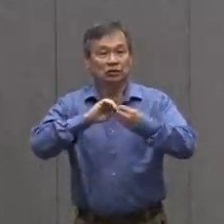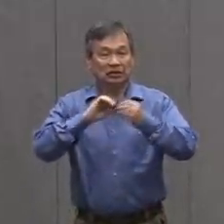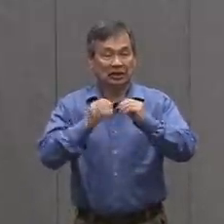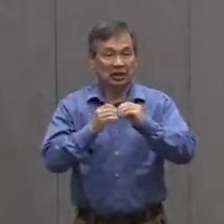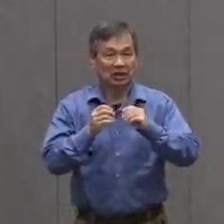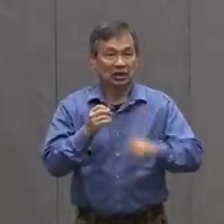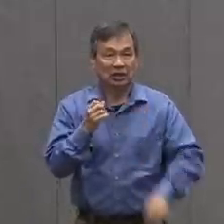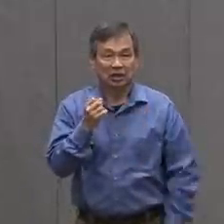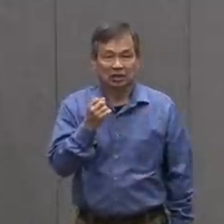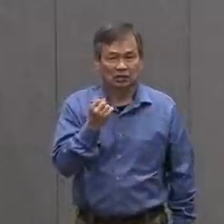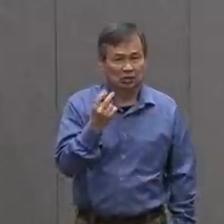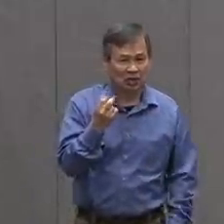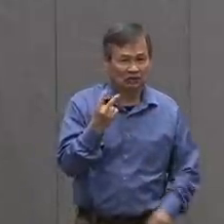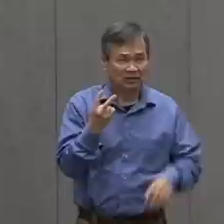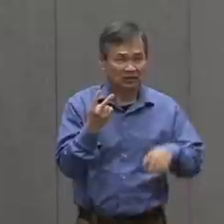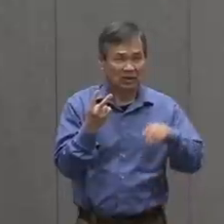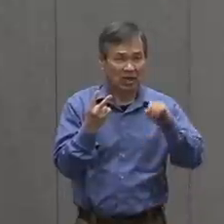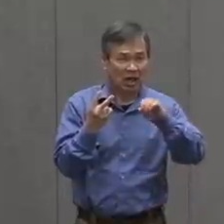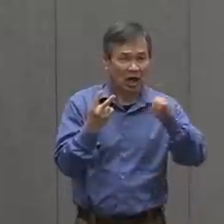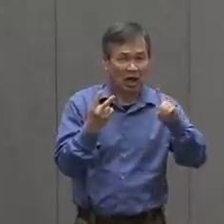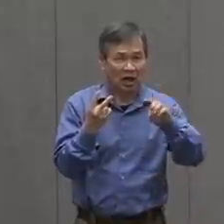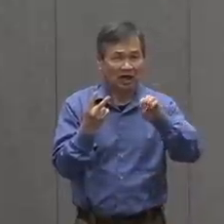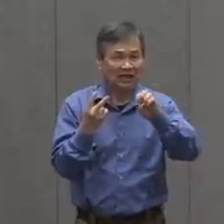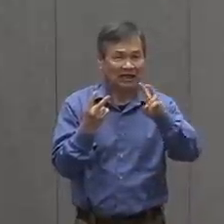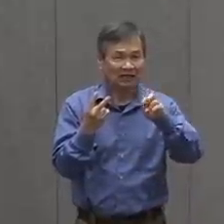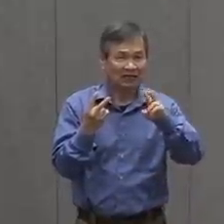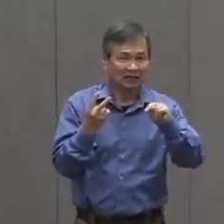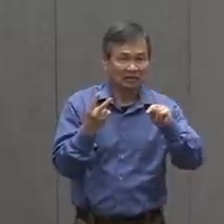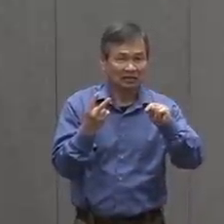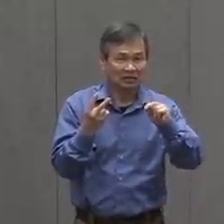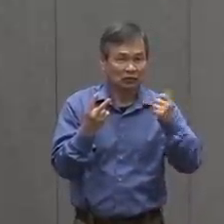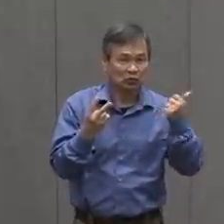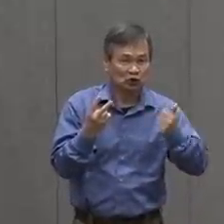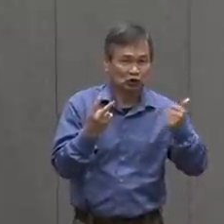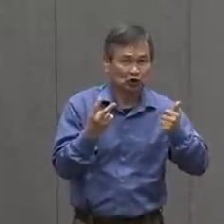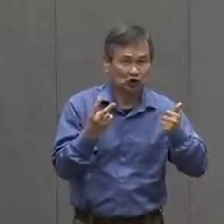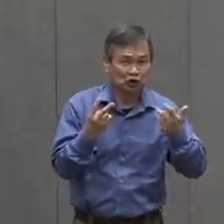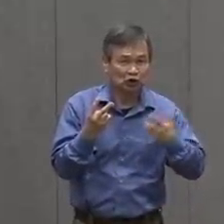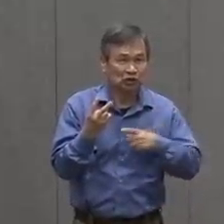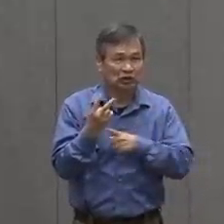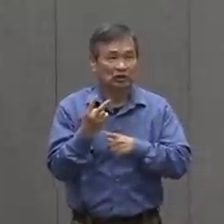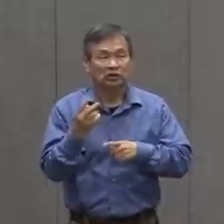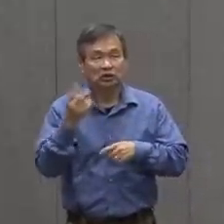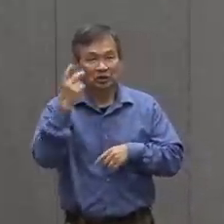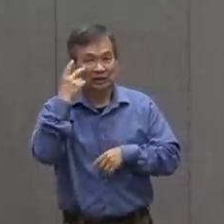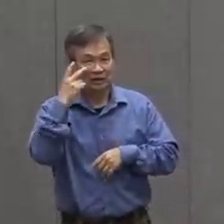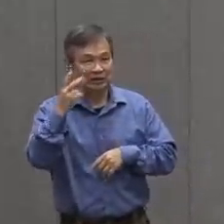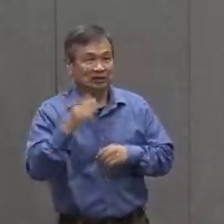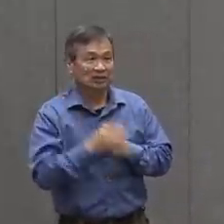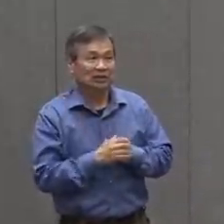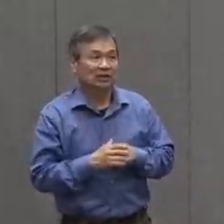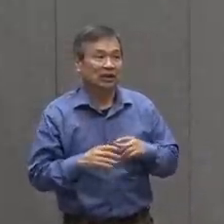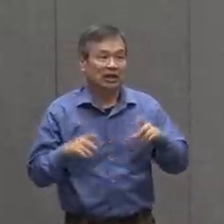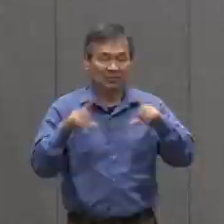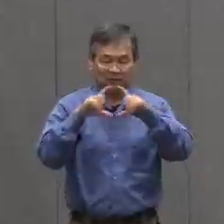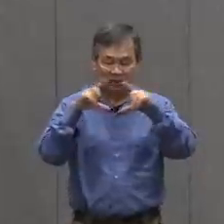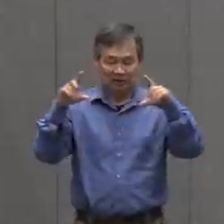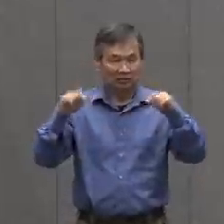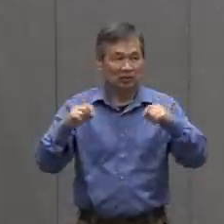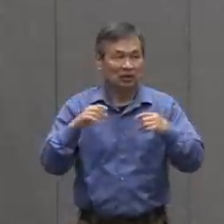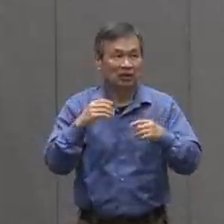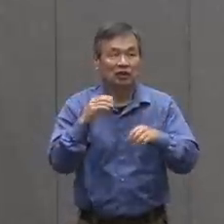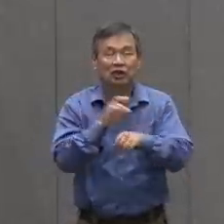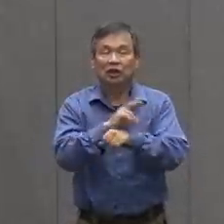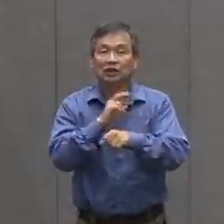even or odd. So I made some 10 cards here, 10 frames. I used an